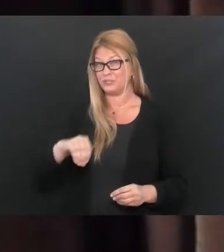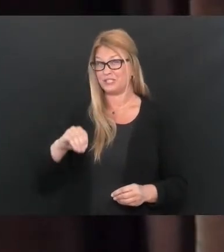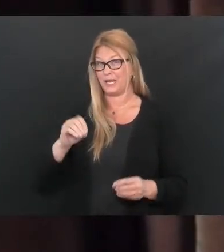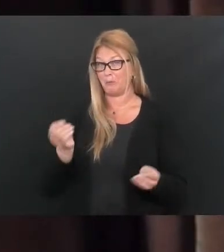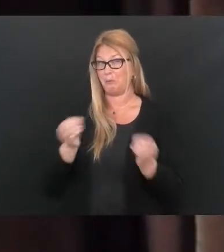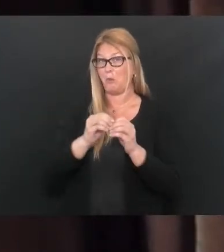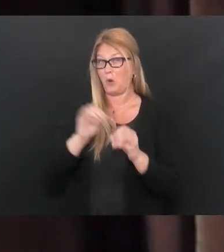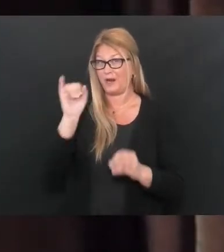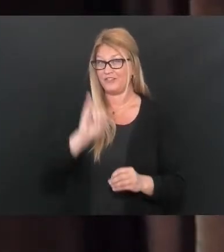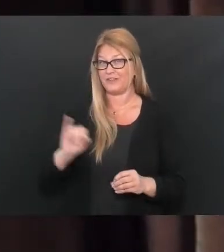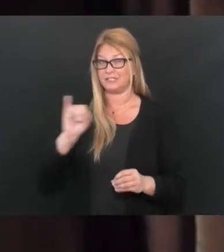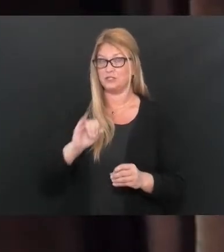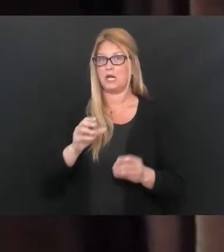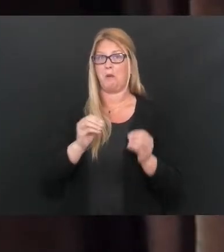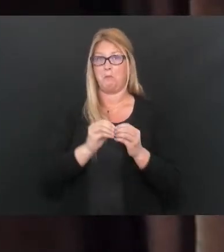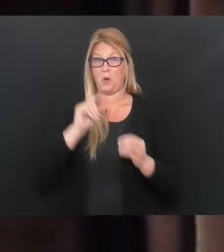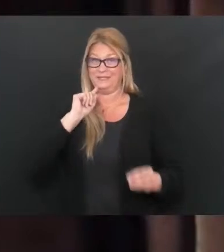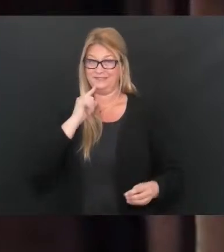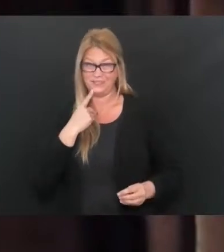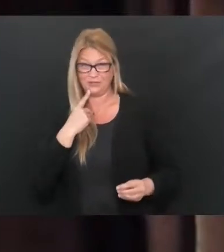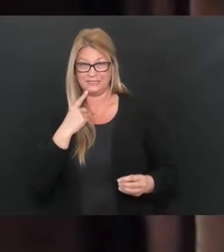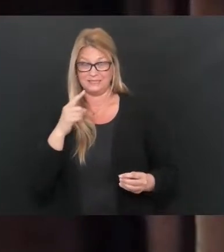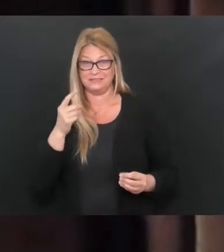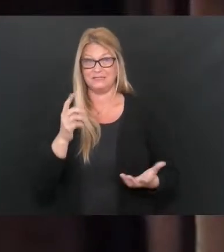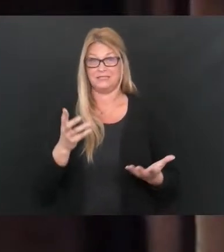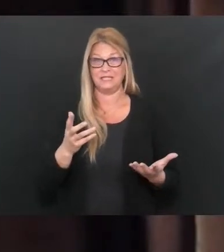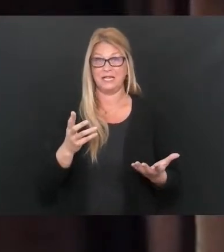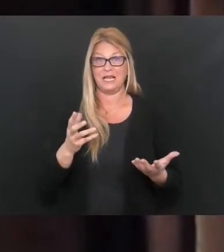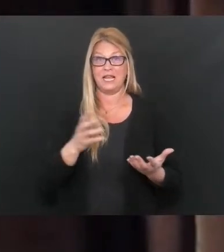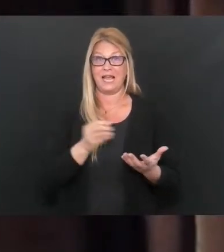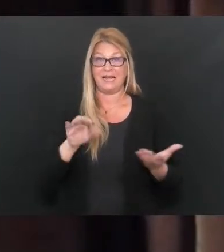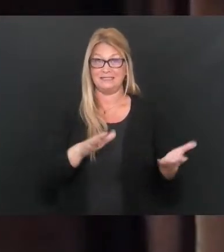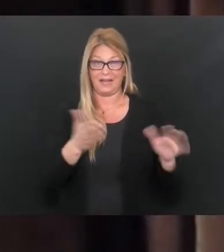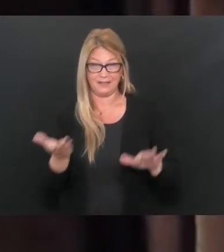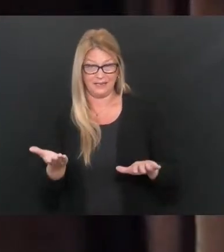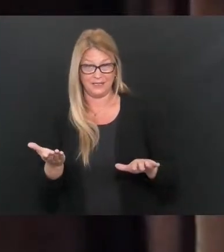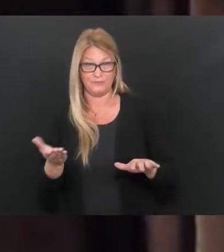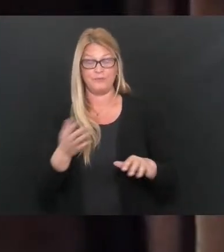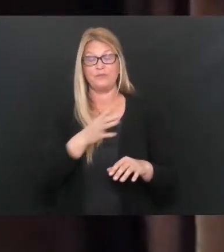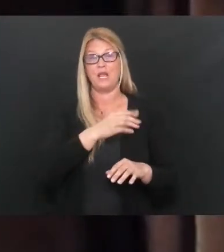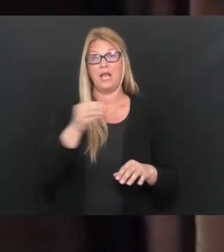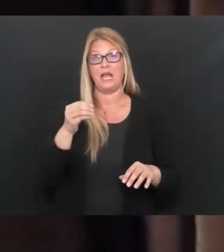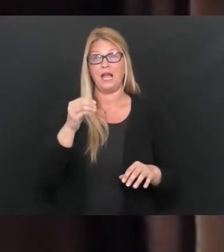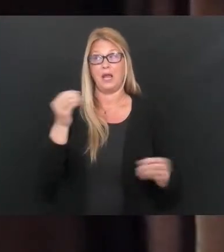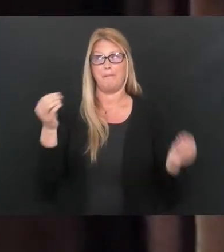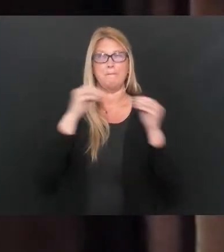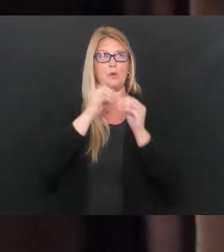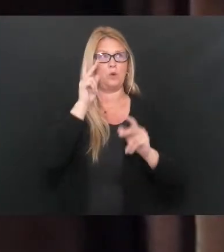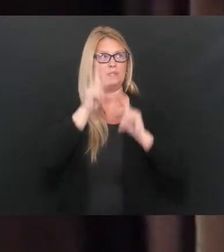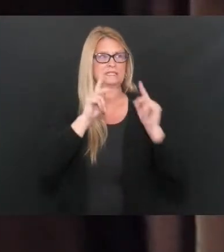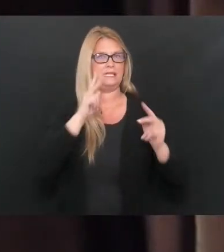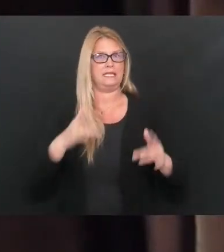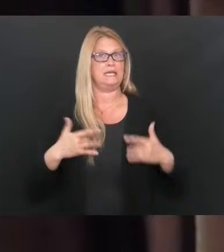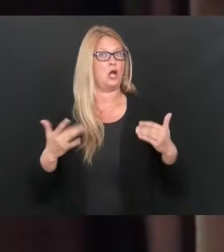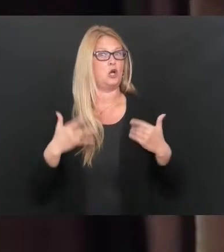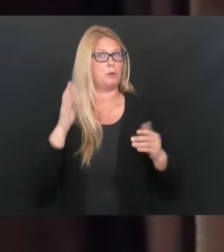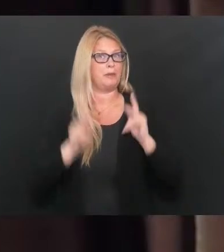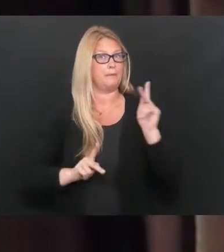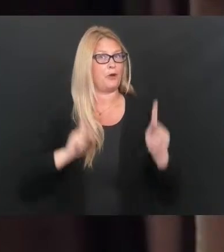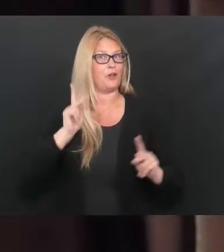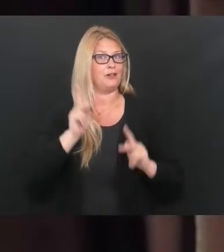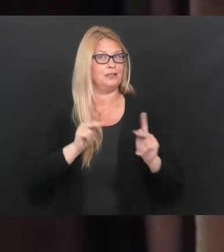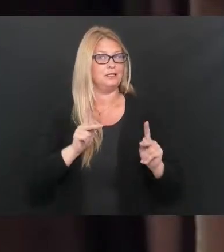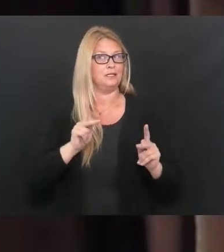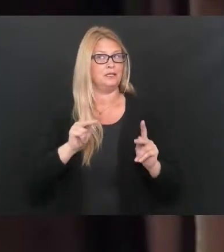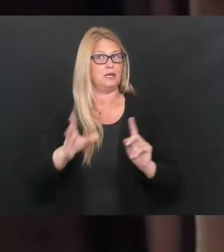and it is more lethal, about 50% more lethal. And around the world and in this country, we're seeing younger and younger people not only